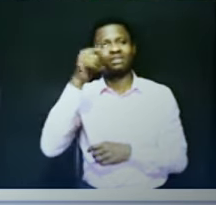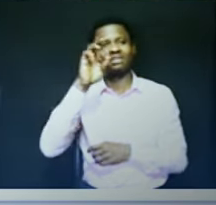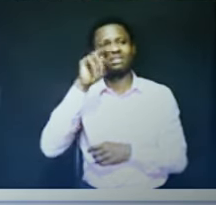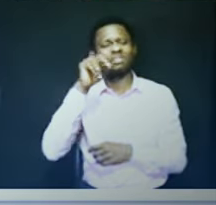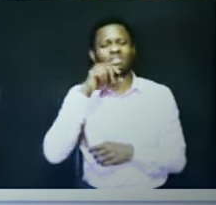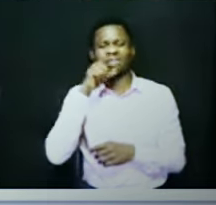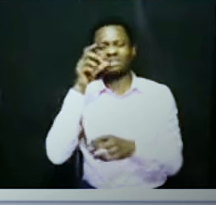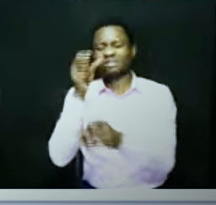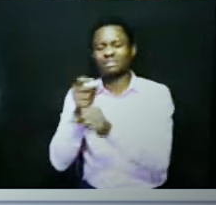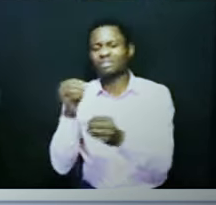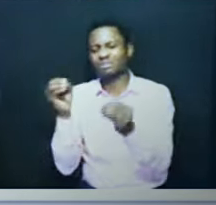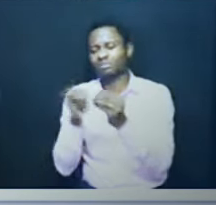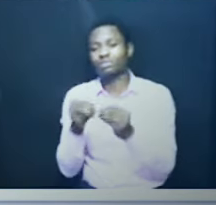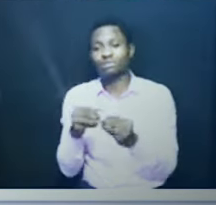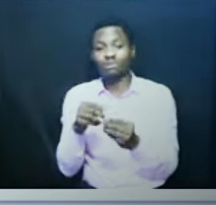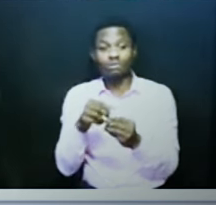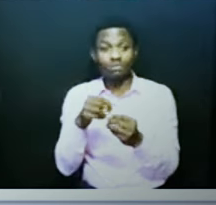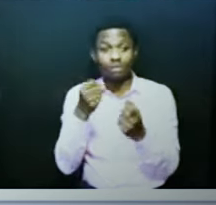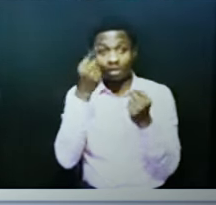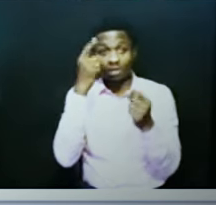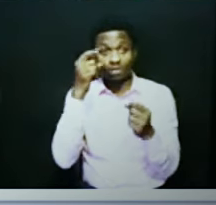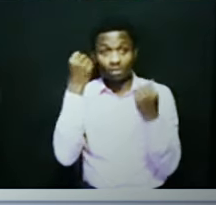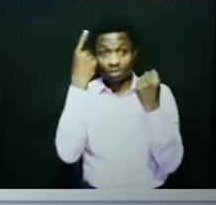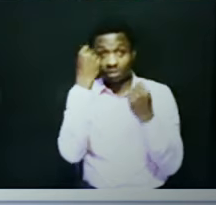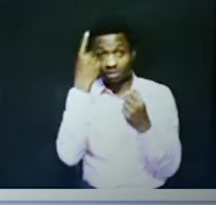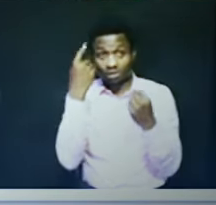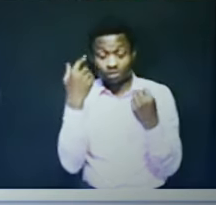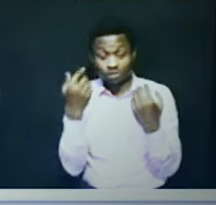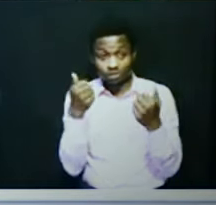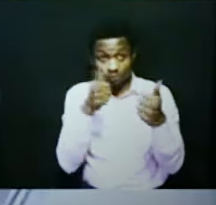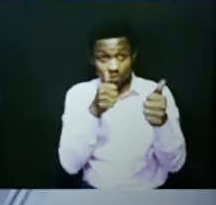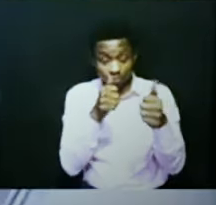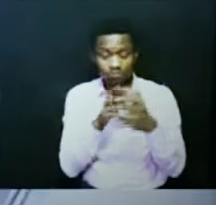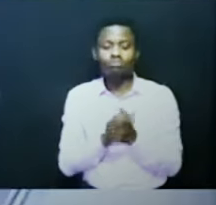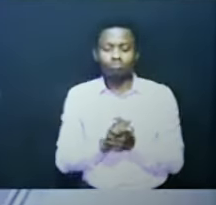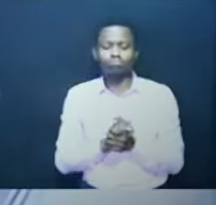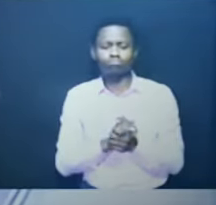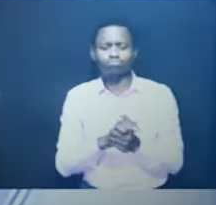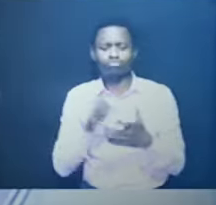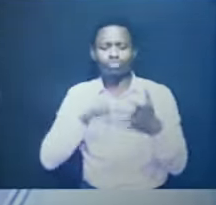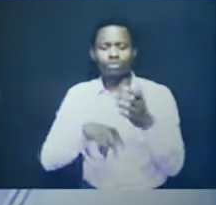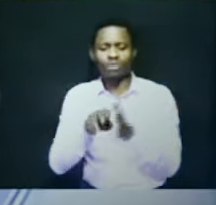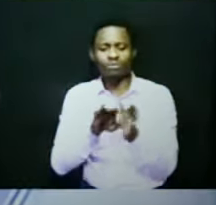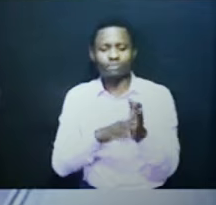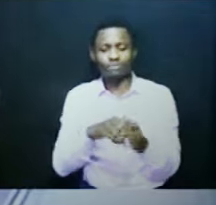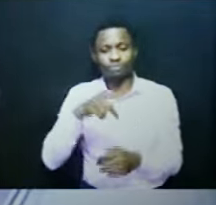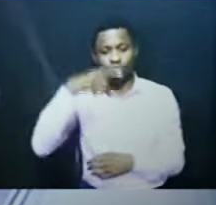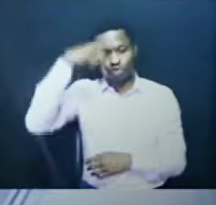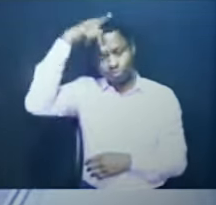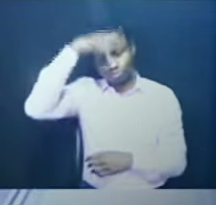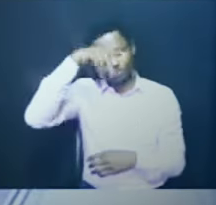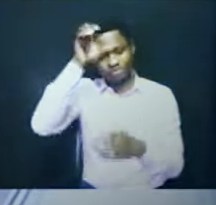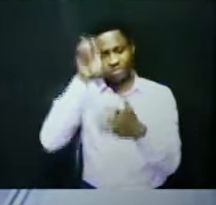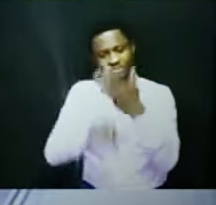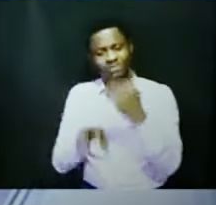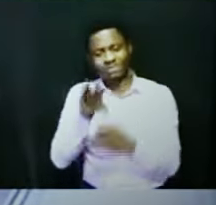Are we together? Are you here? Yes. So, Proverbs chapter 6, from